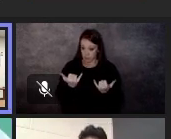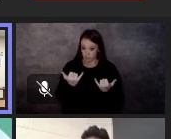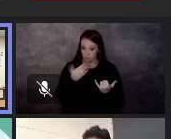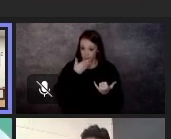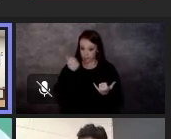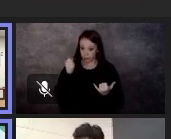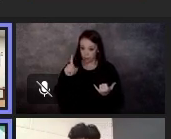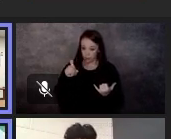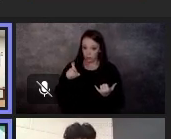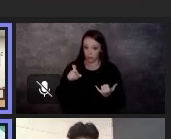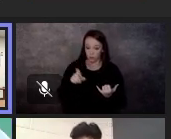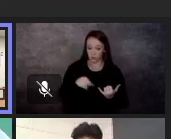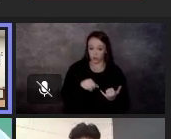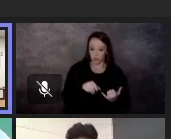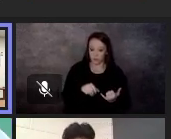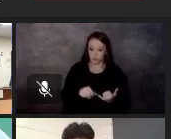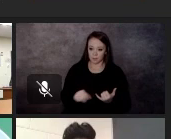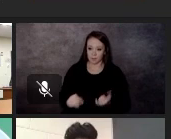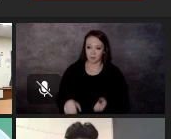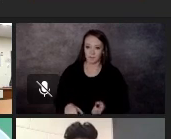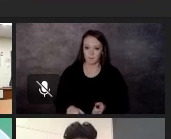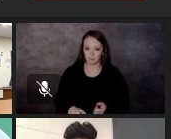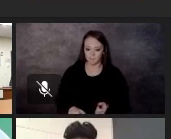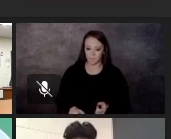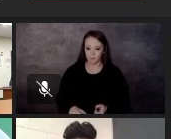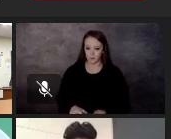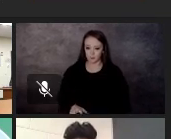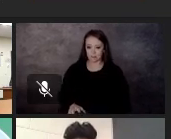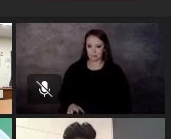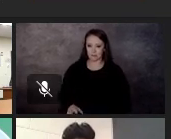We're loading. I think that's promising.